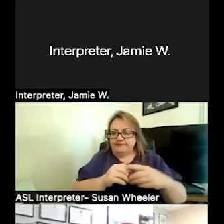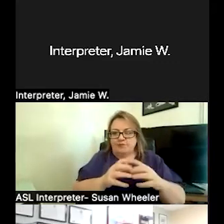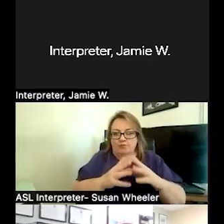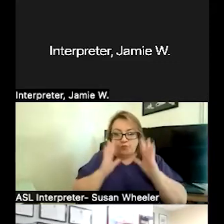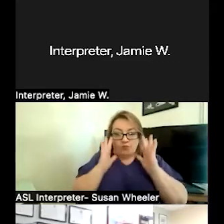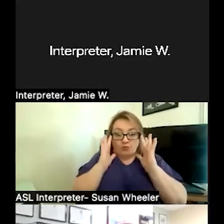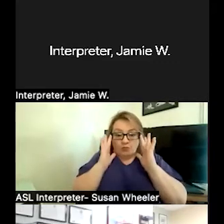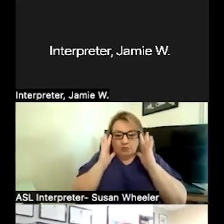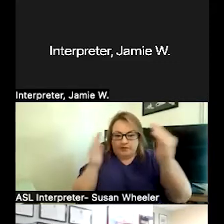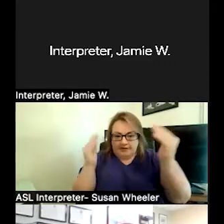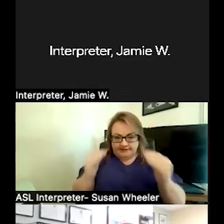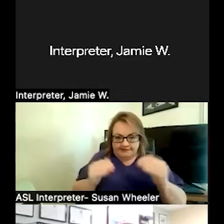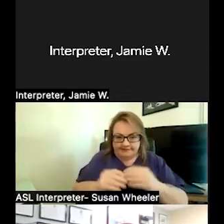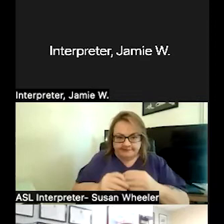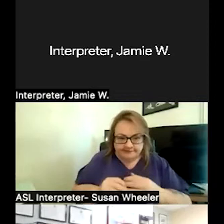Next.